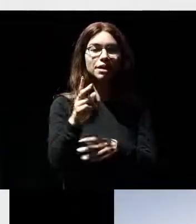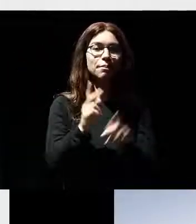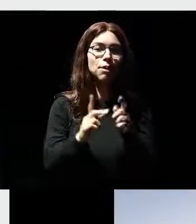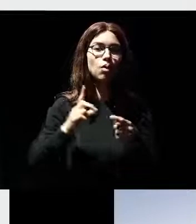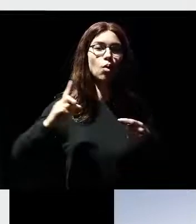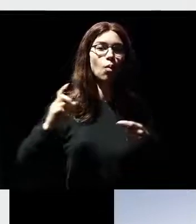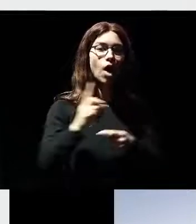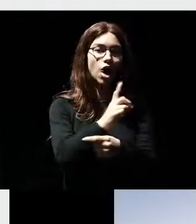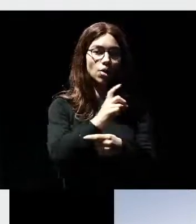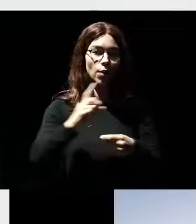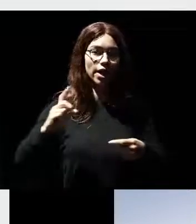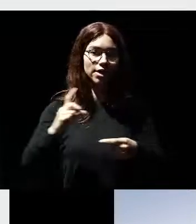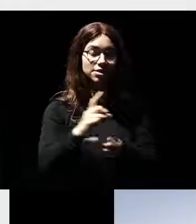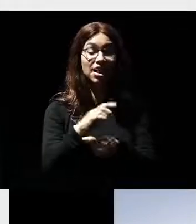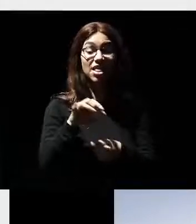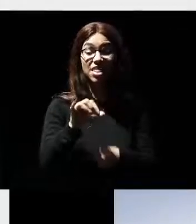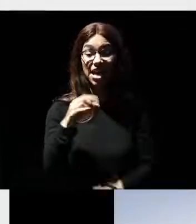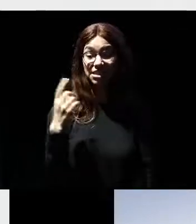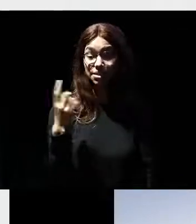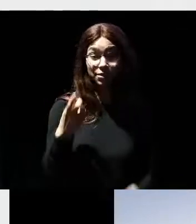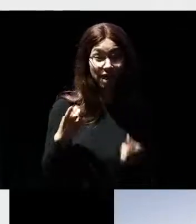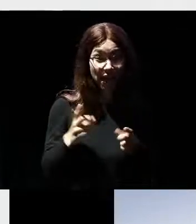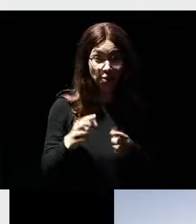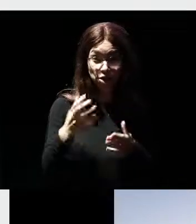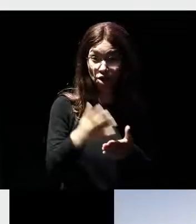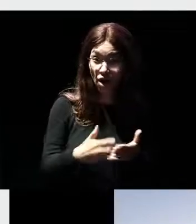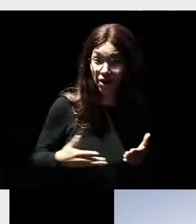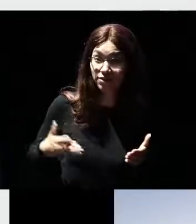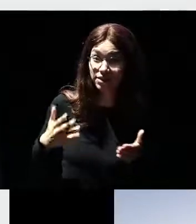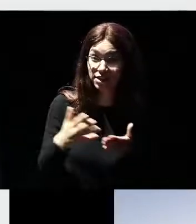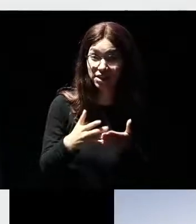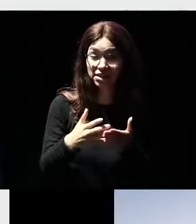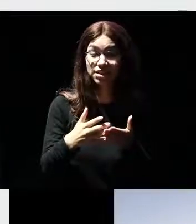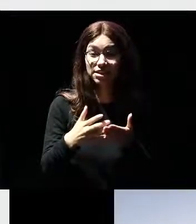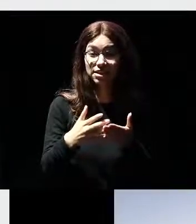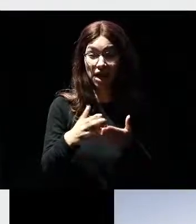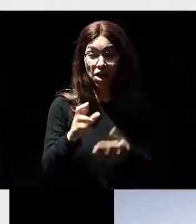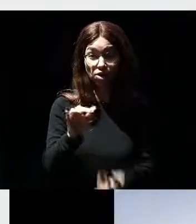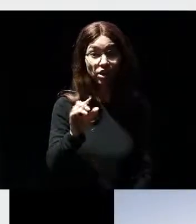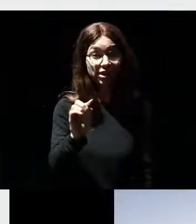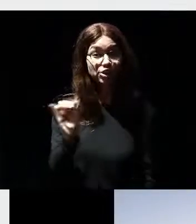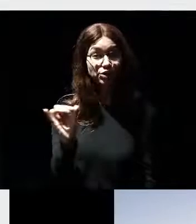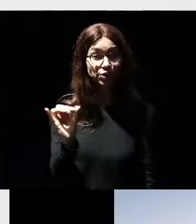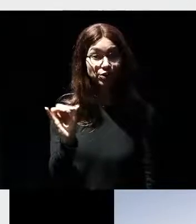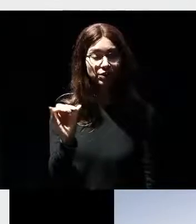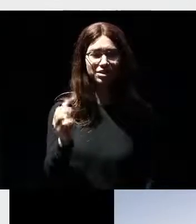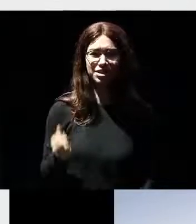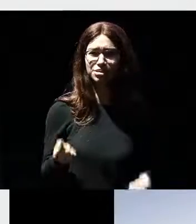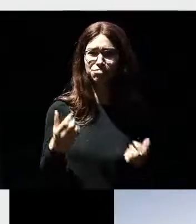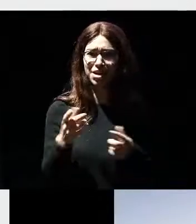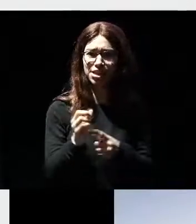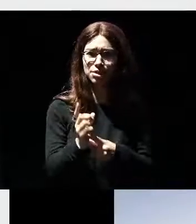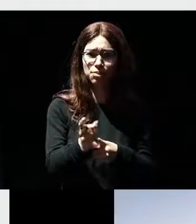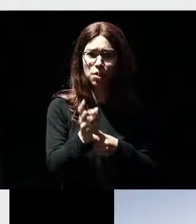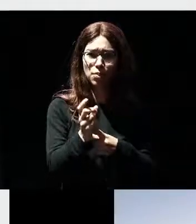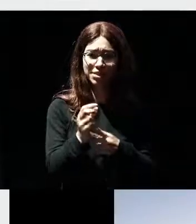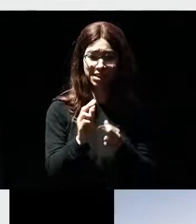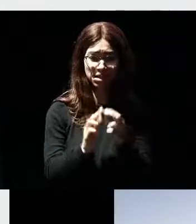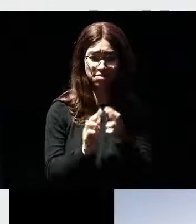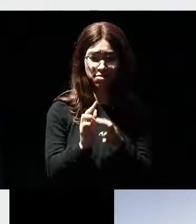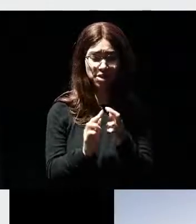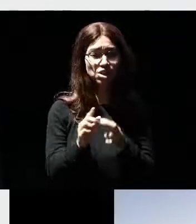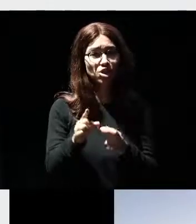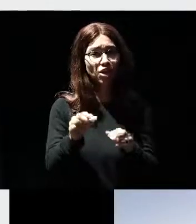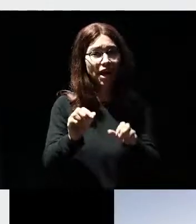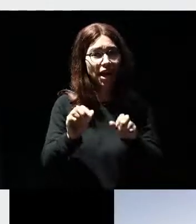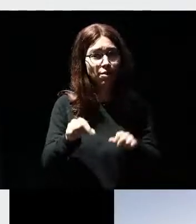something that happens quite a bit at RIT. There are a number of moments in buildings where you're able